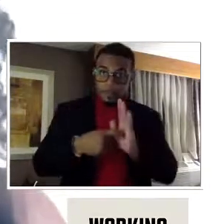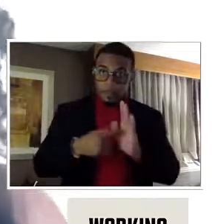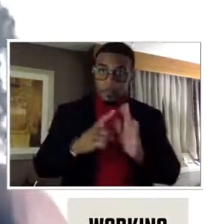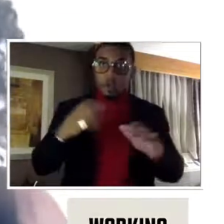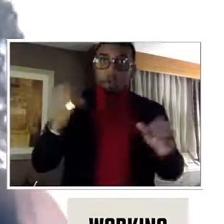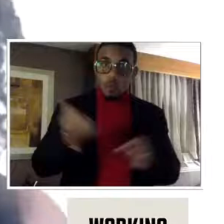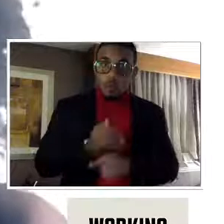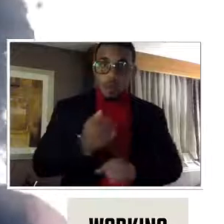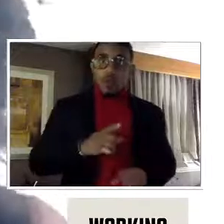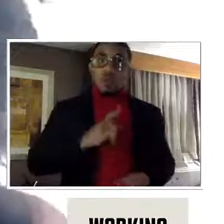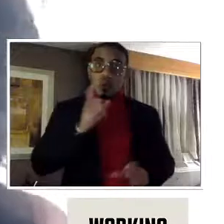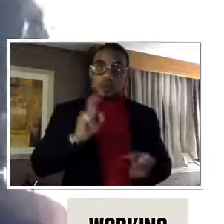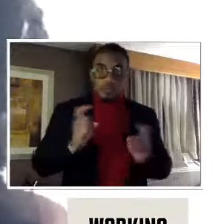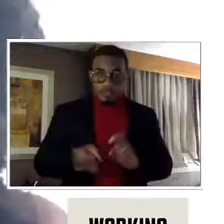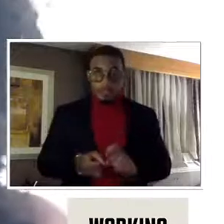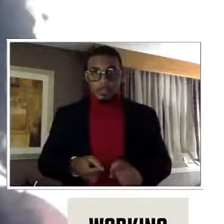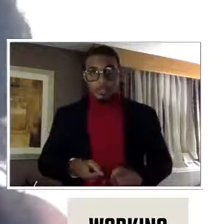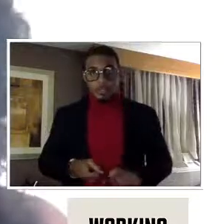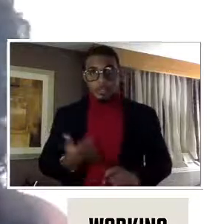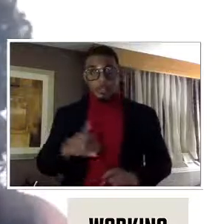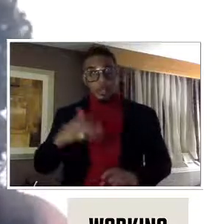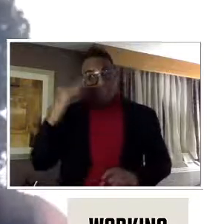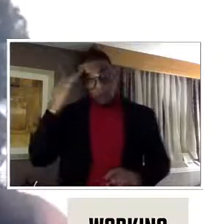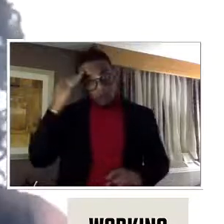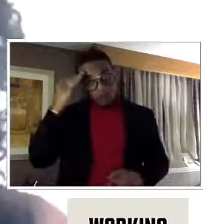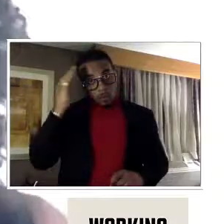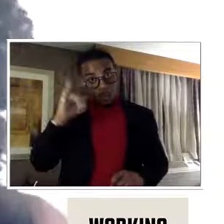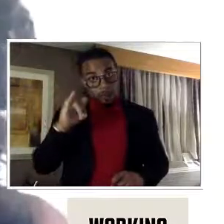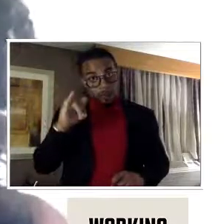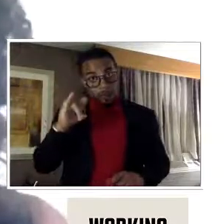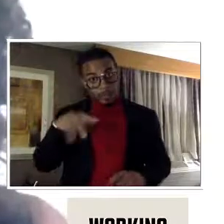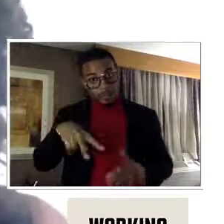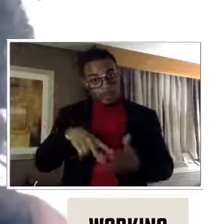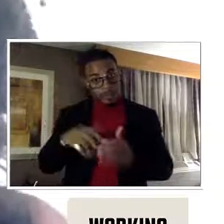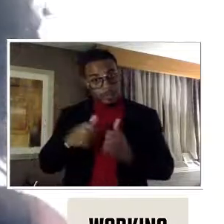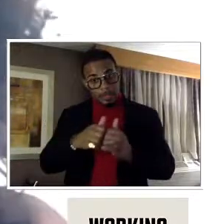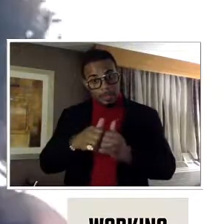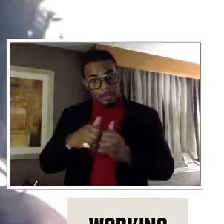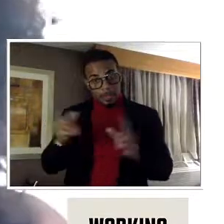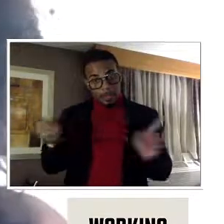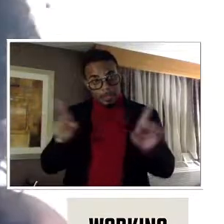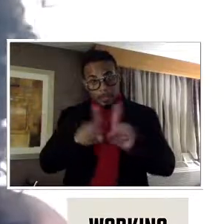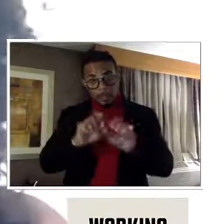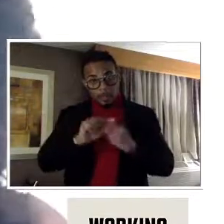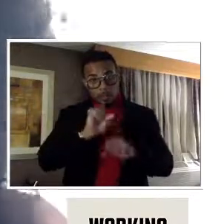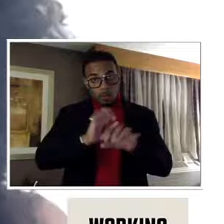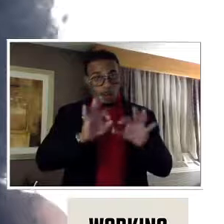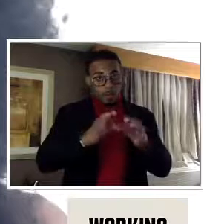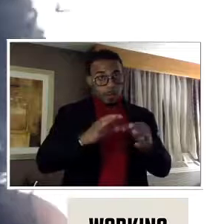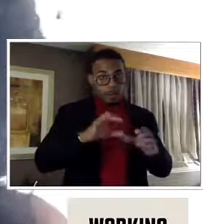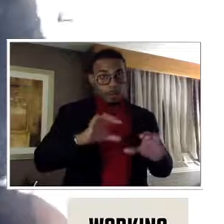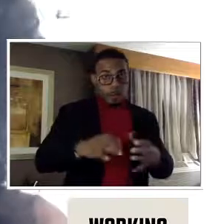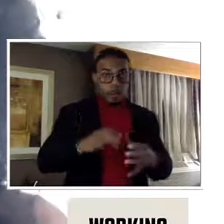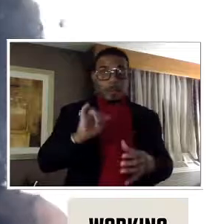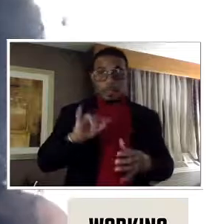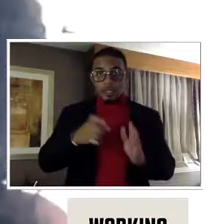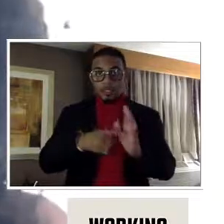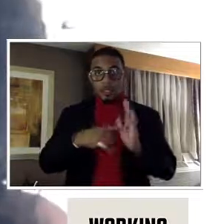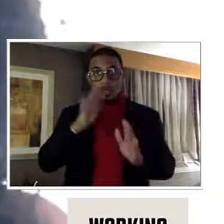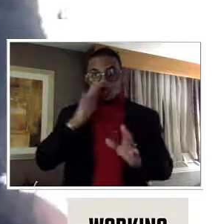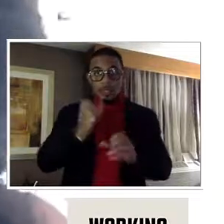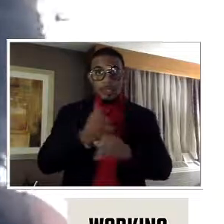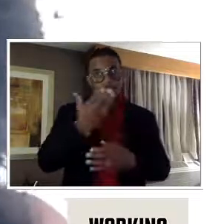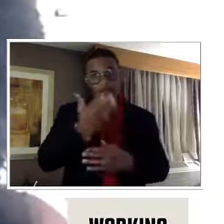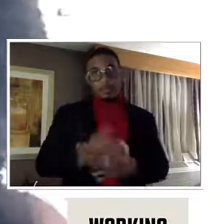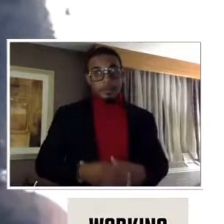to win real change. And we know that standing together side by side with the Working Families Party, this charter is going to get